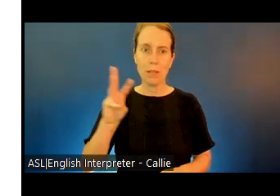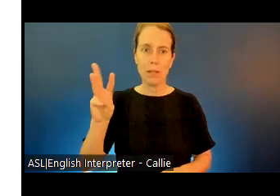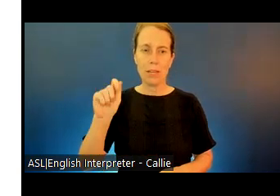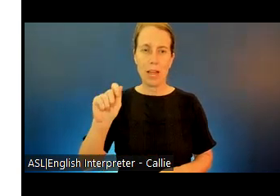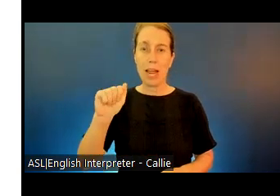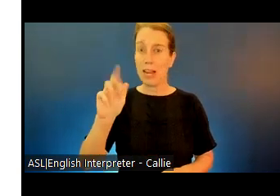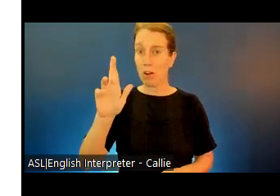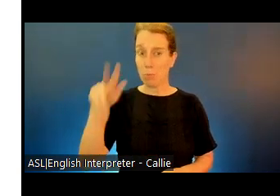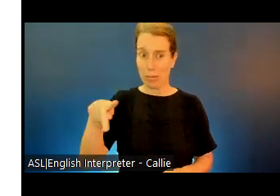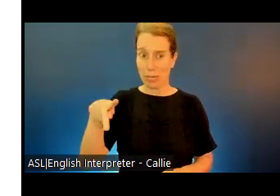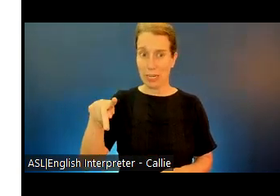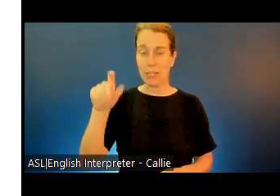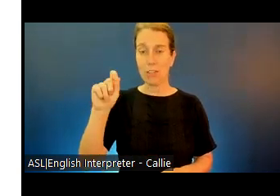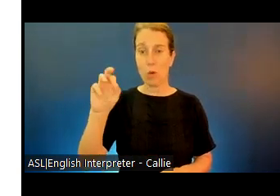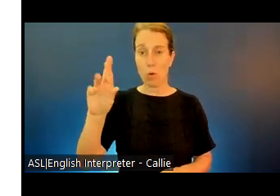www.aarp.org/SC.